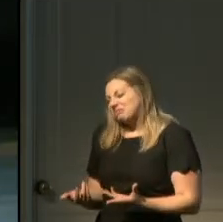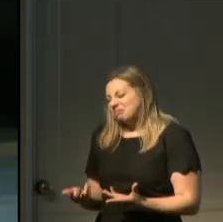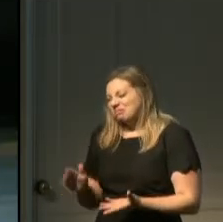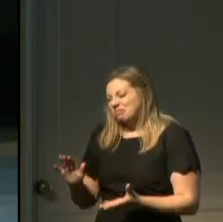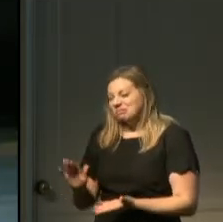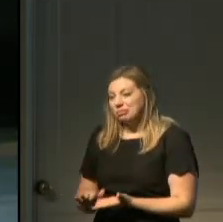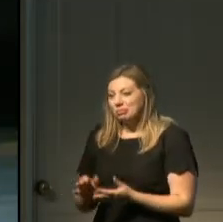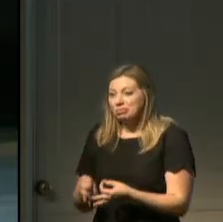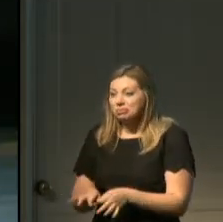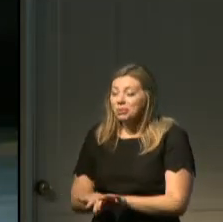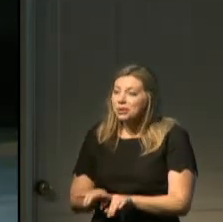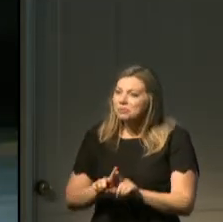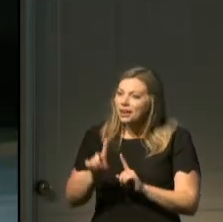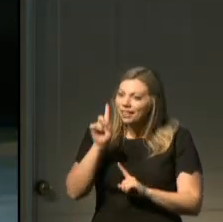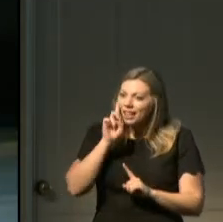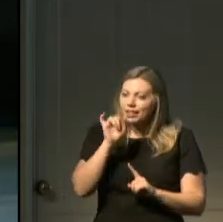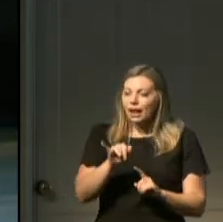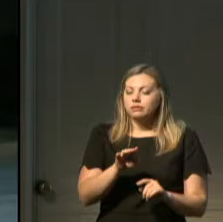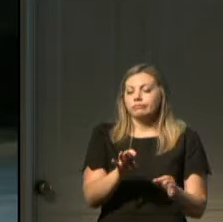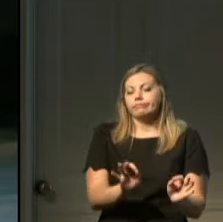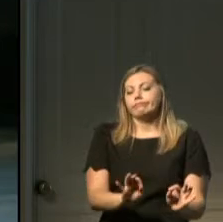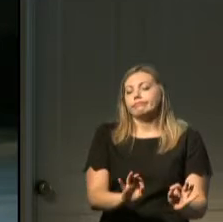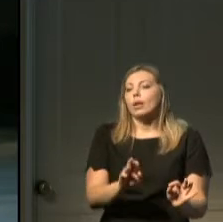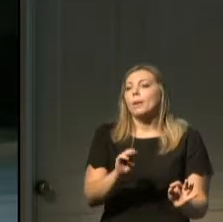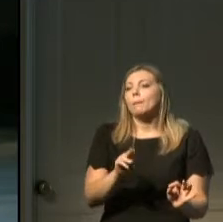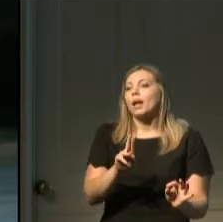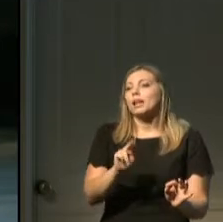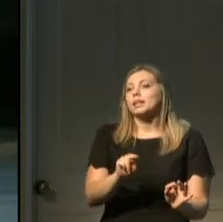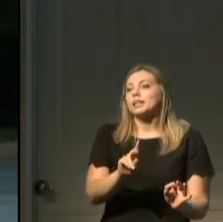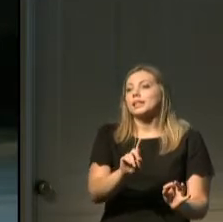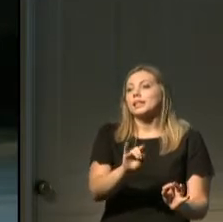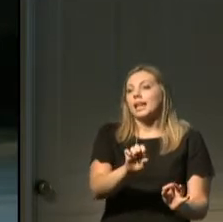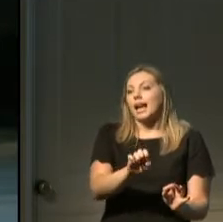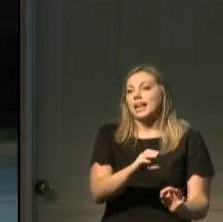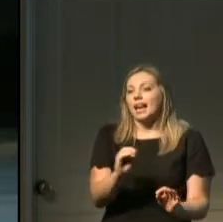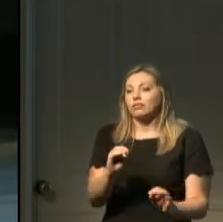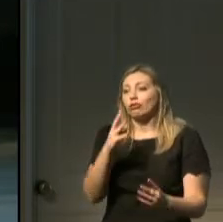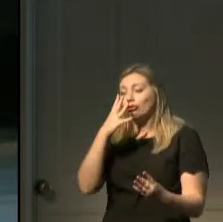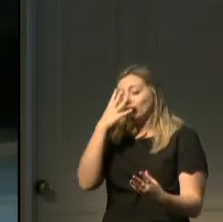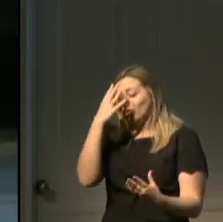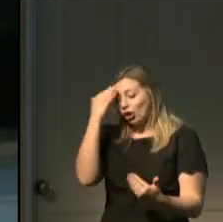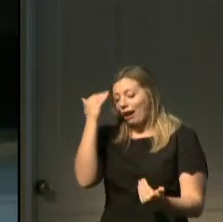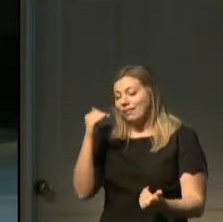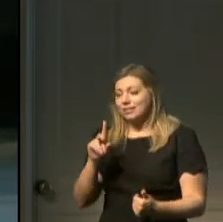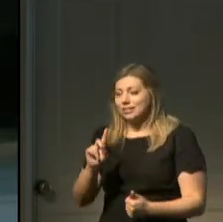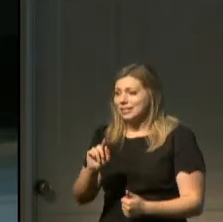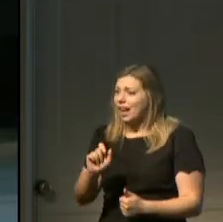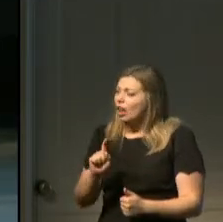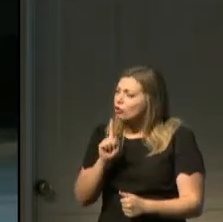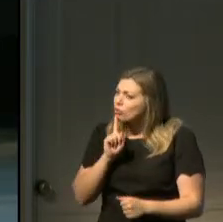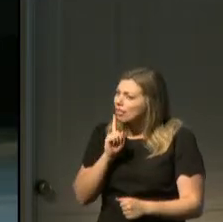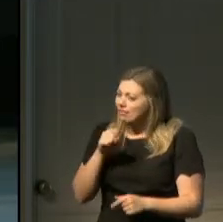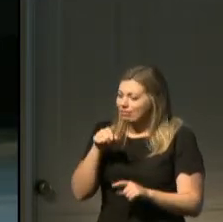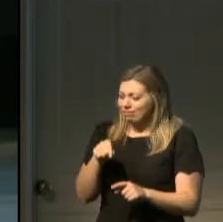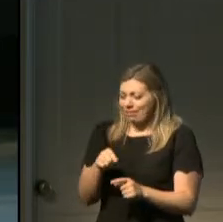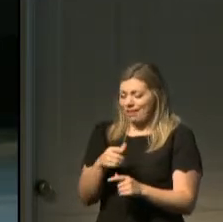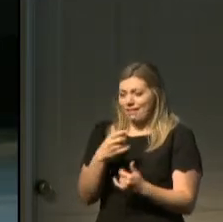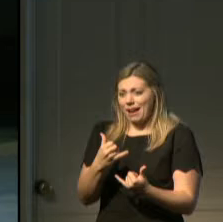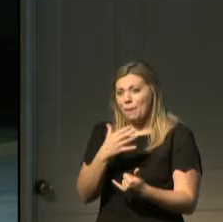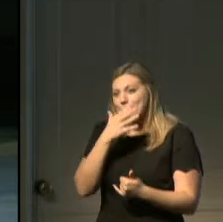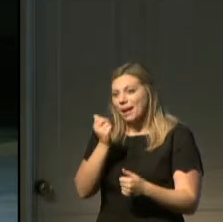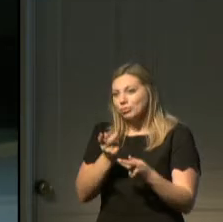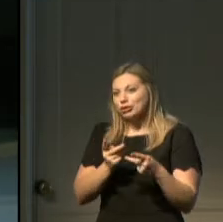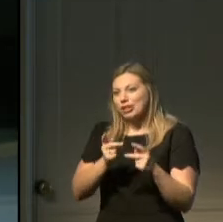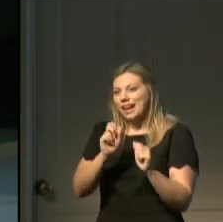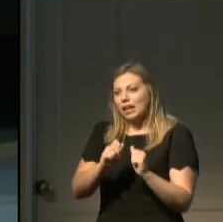the mundane data and the forgotten data, we now have the choice to, a much better position at least for a lot of types of data, to preserve all